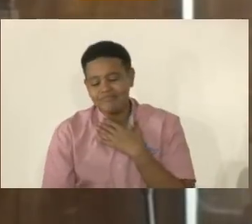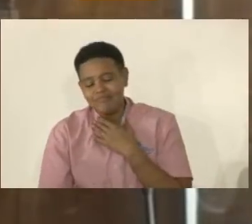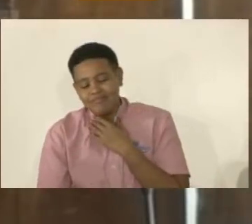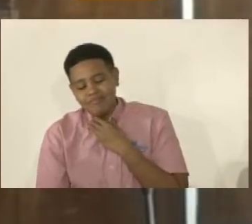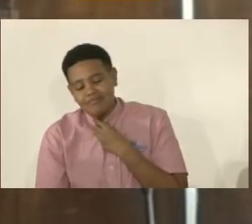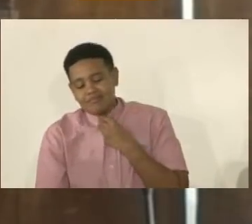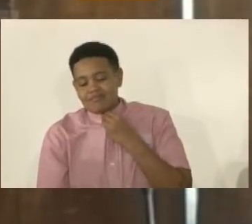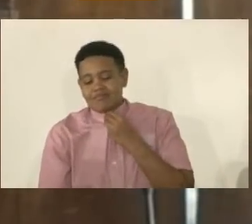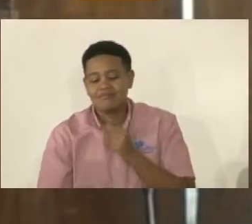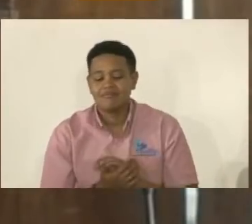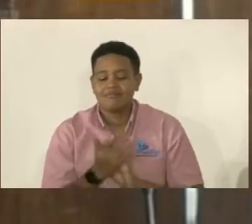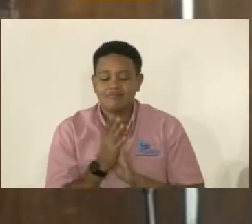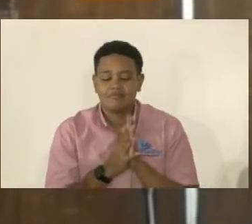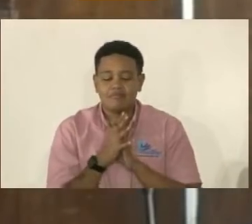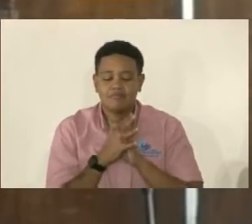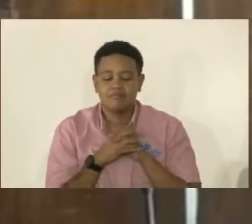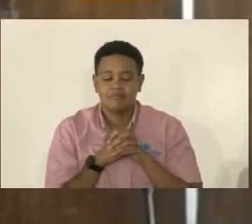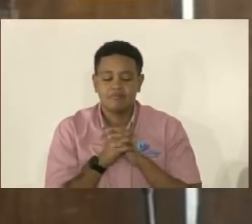Mr. President,